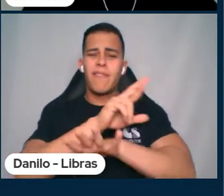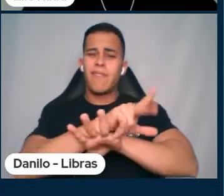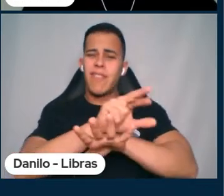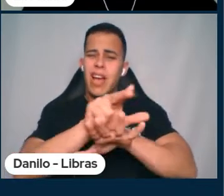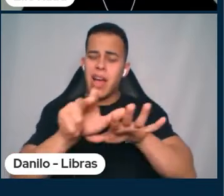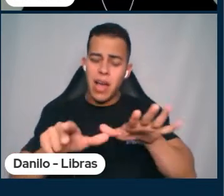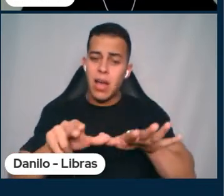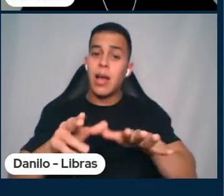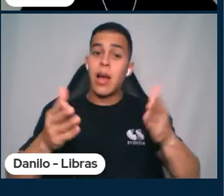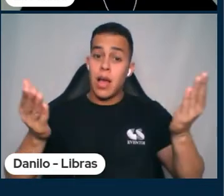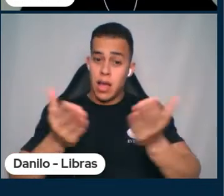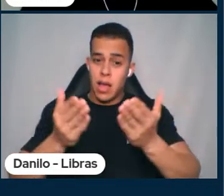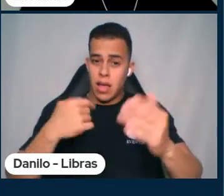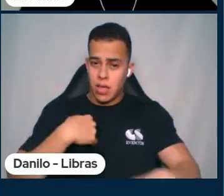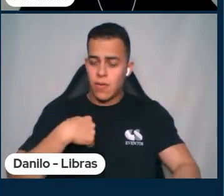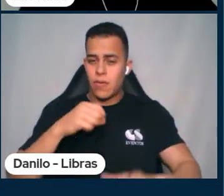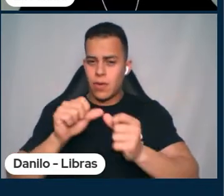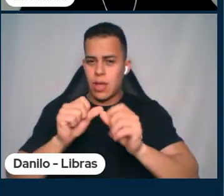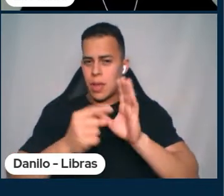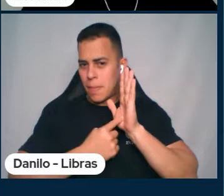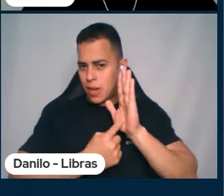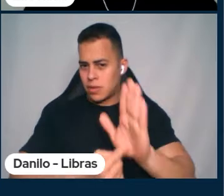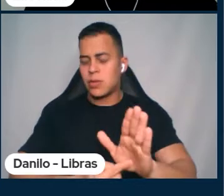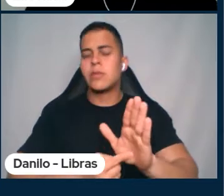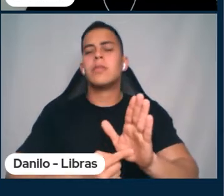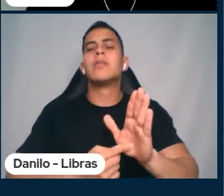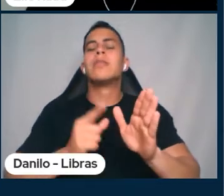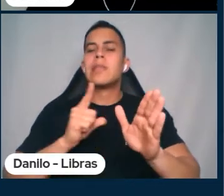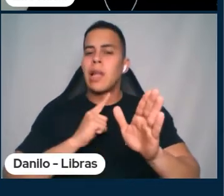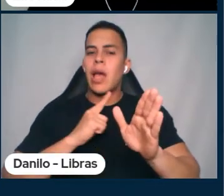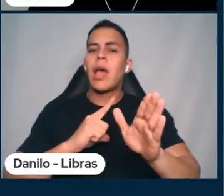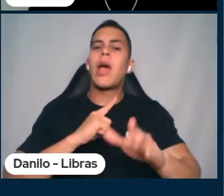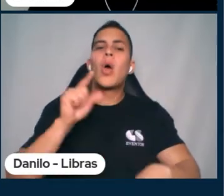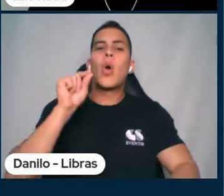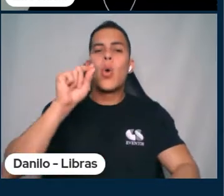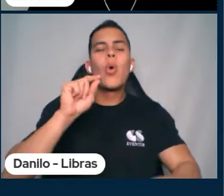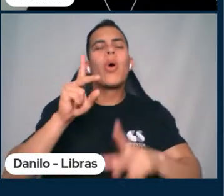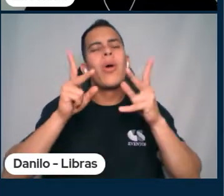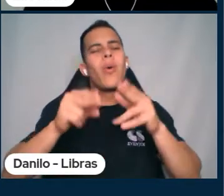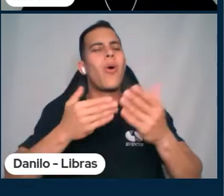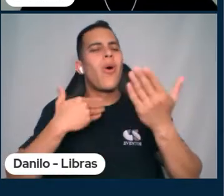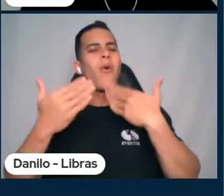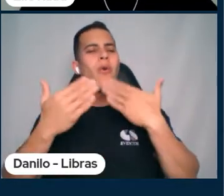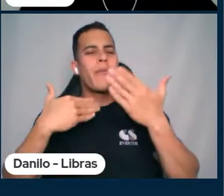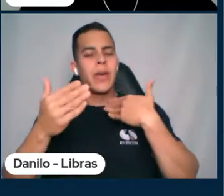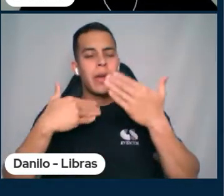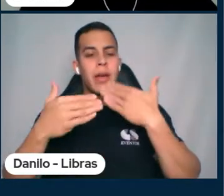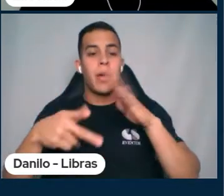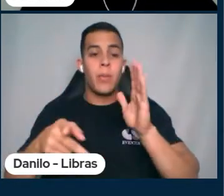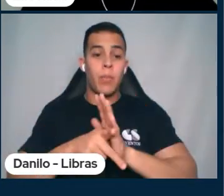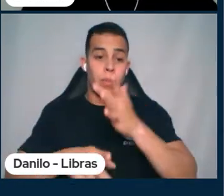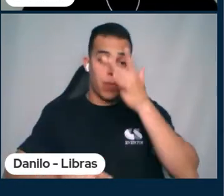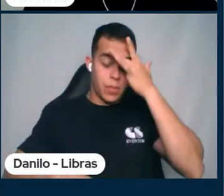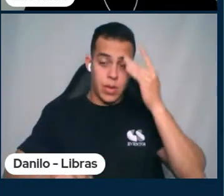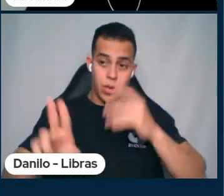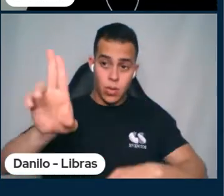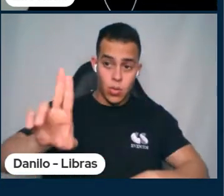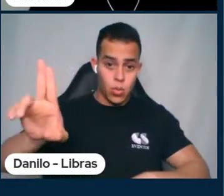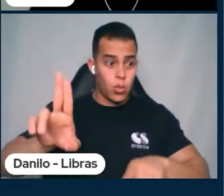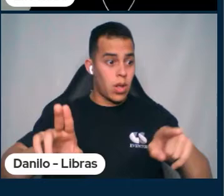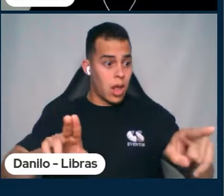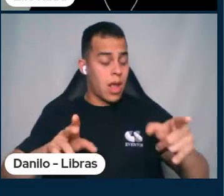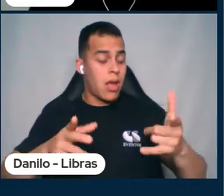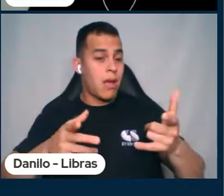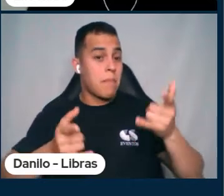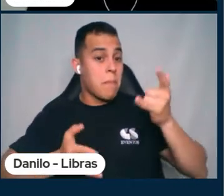the machine where the machine provide answers much as like a